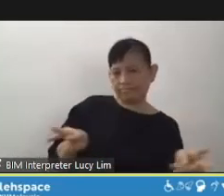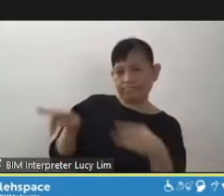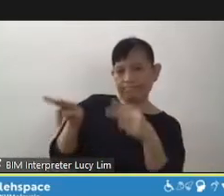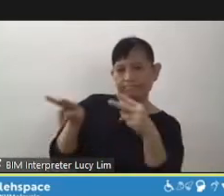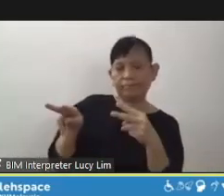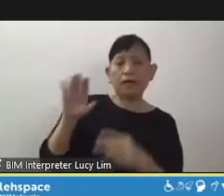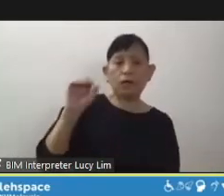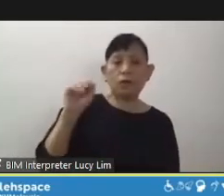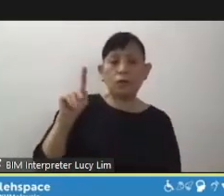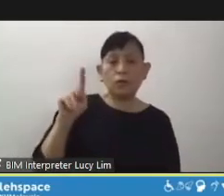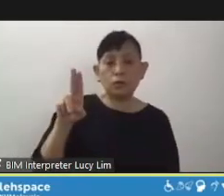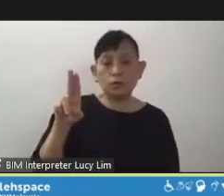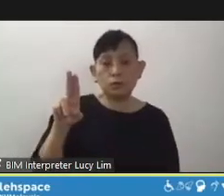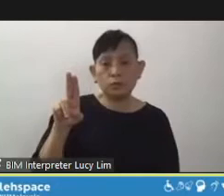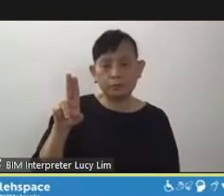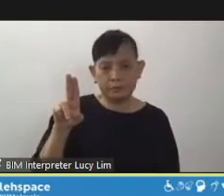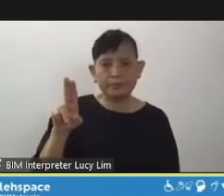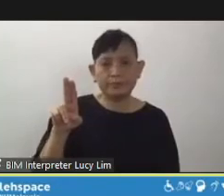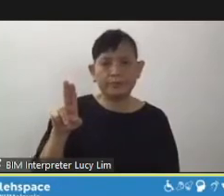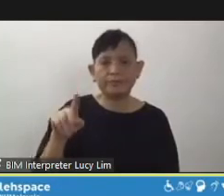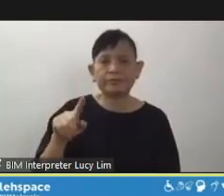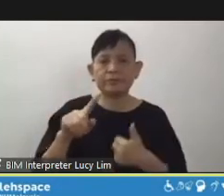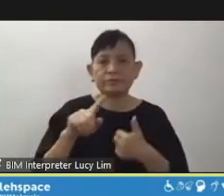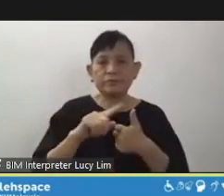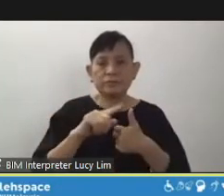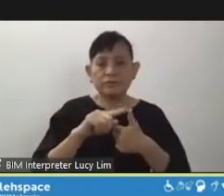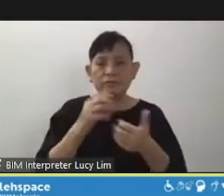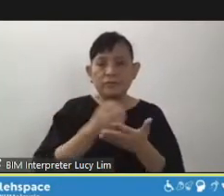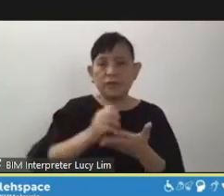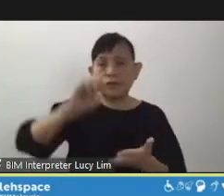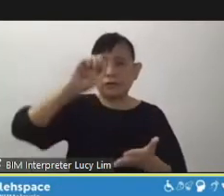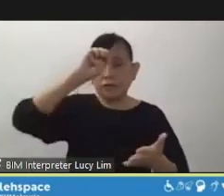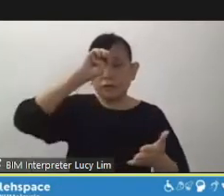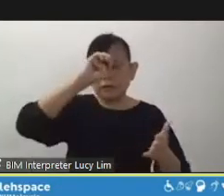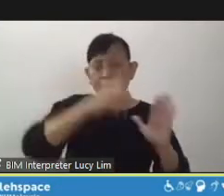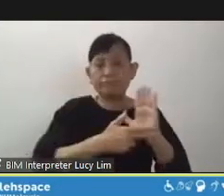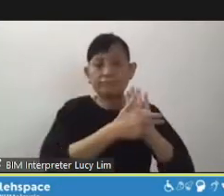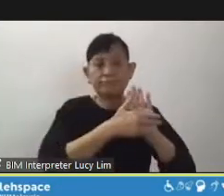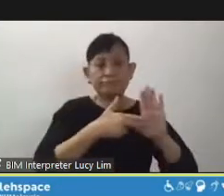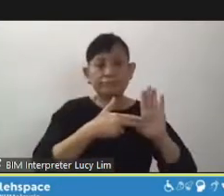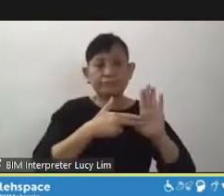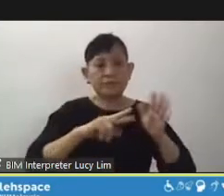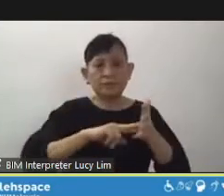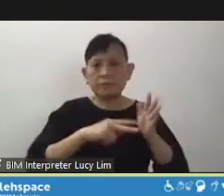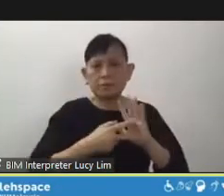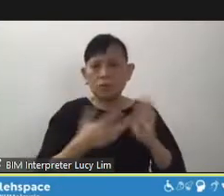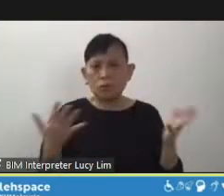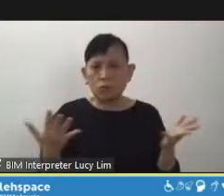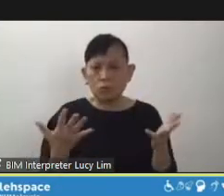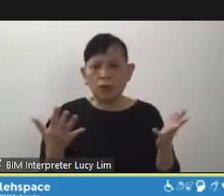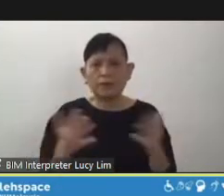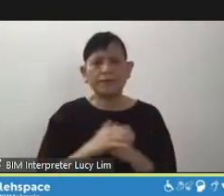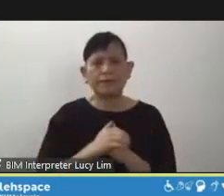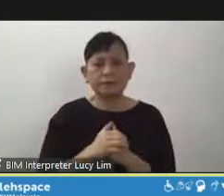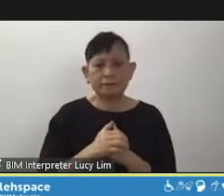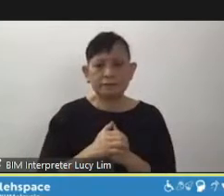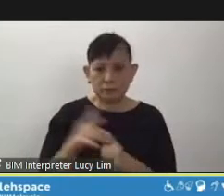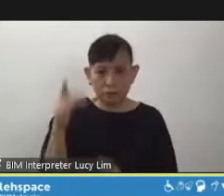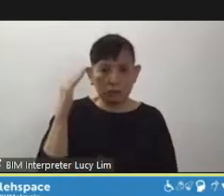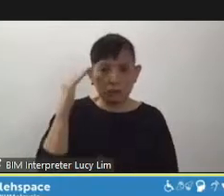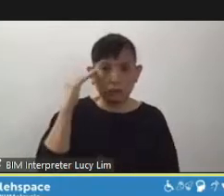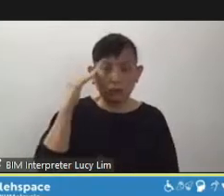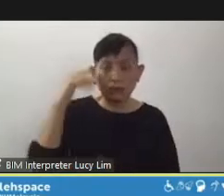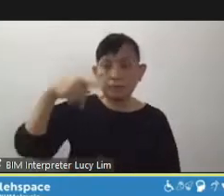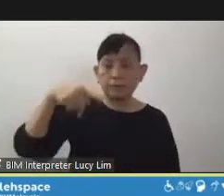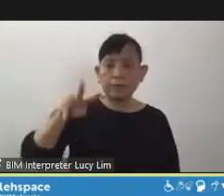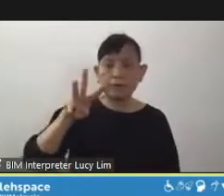stigma of education, what does the PWD face? Okay, Do you know that